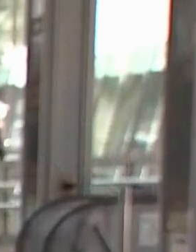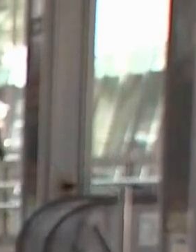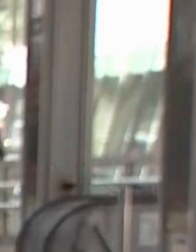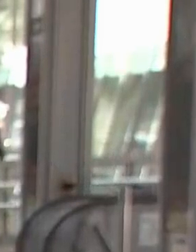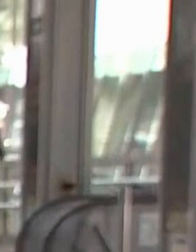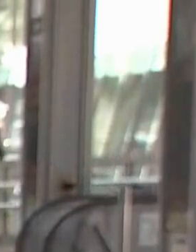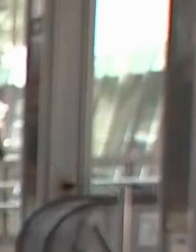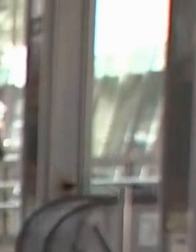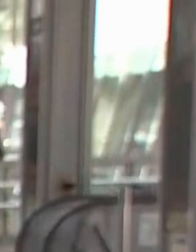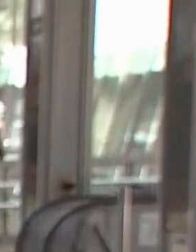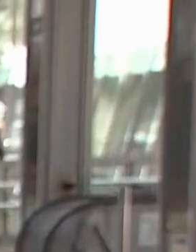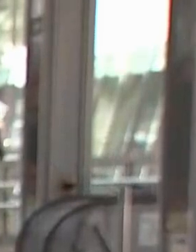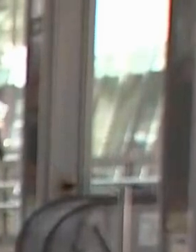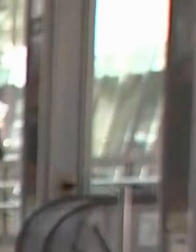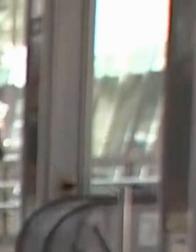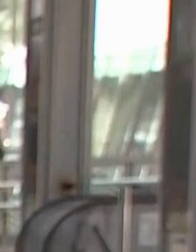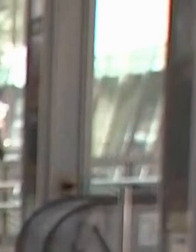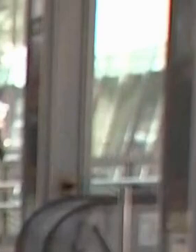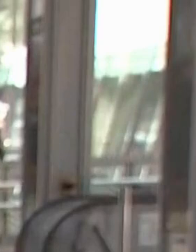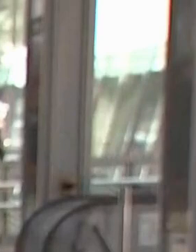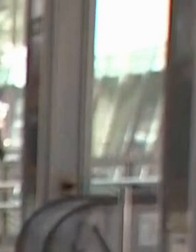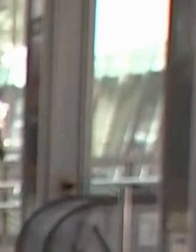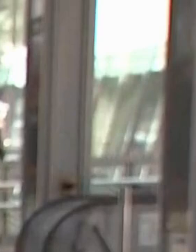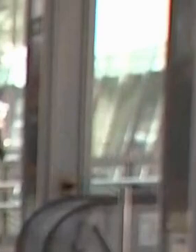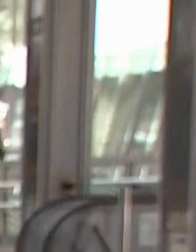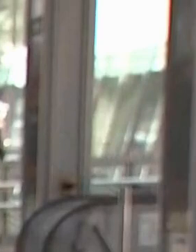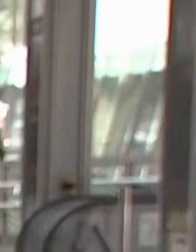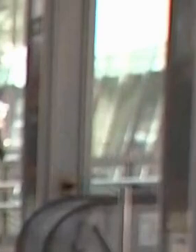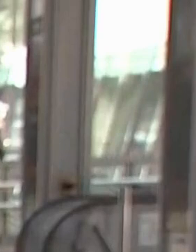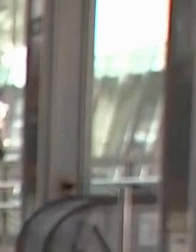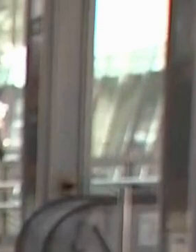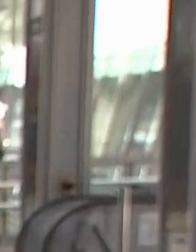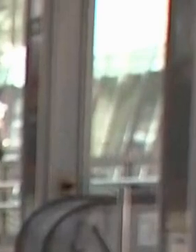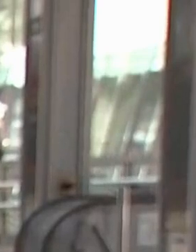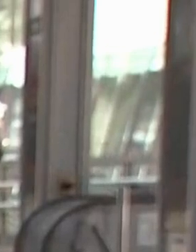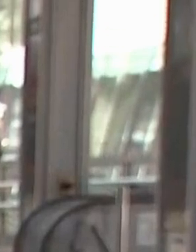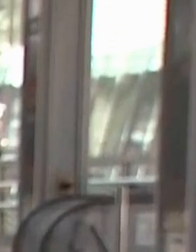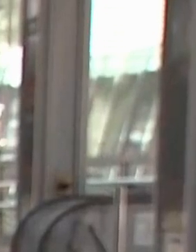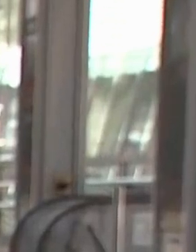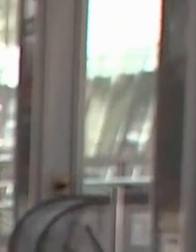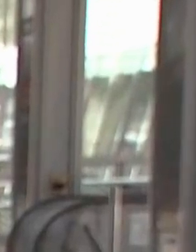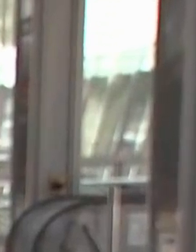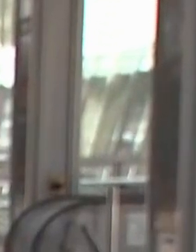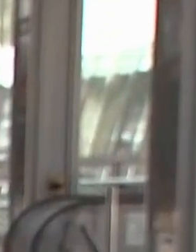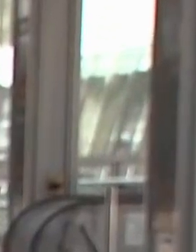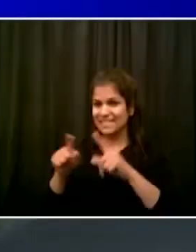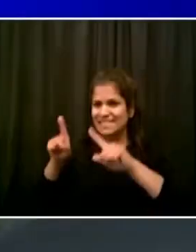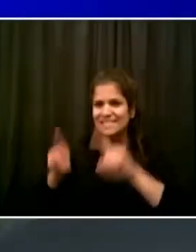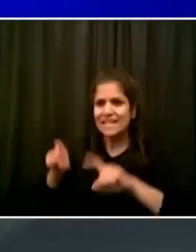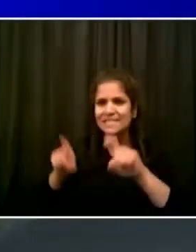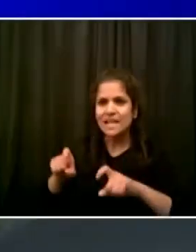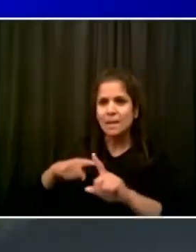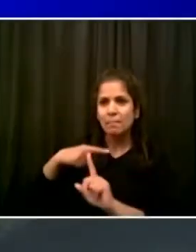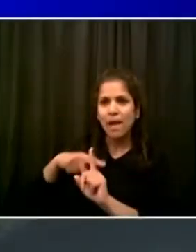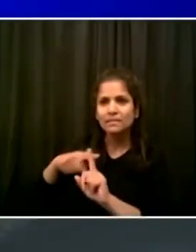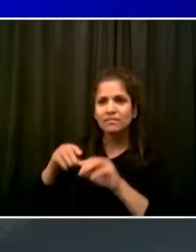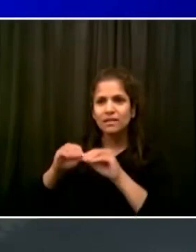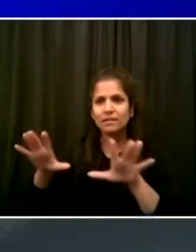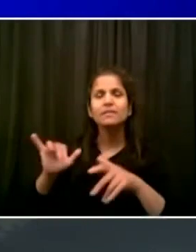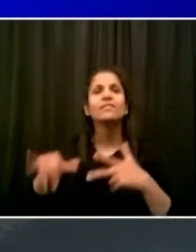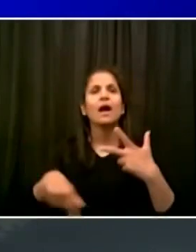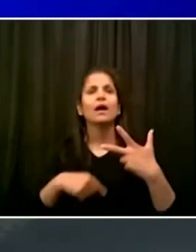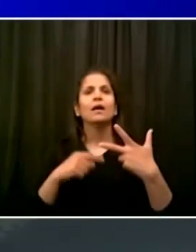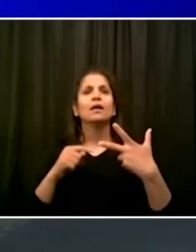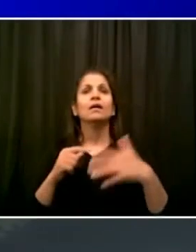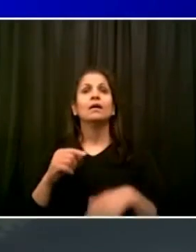to Long Beach to go to the beach. This year, the message is the exact opposite of all aboard. All roads